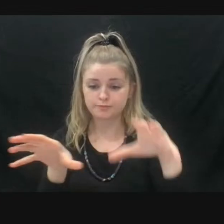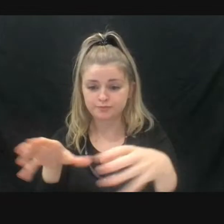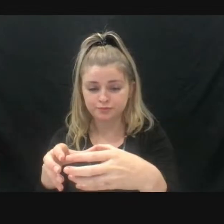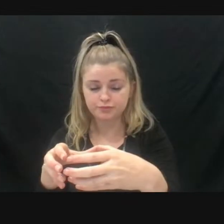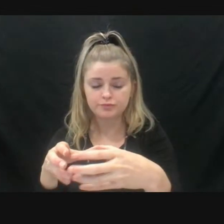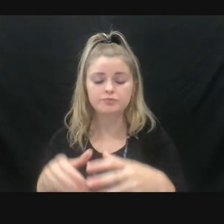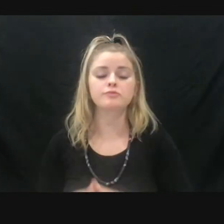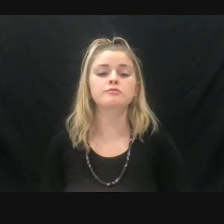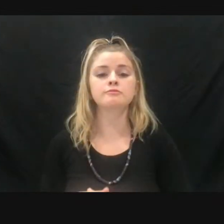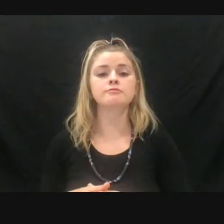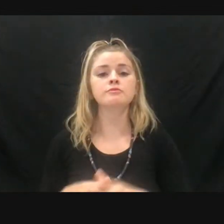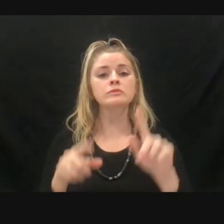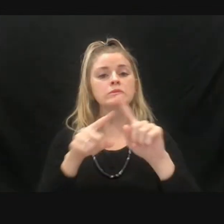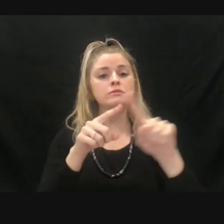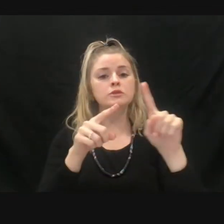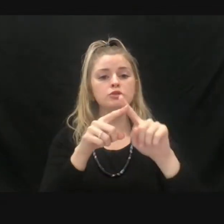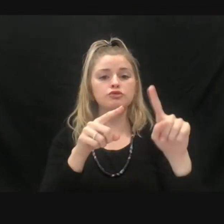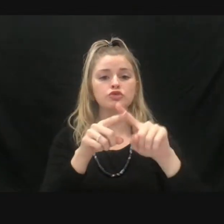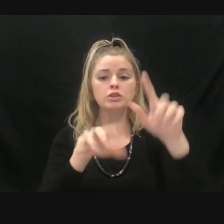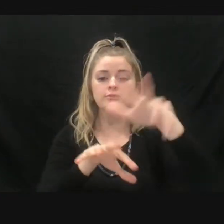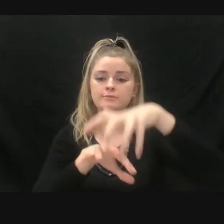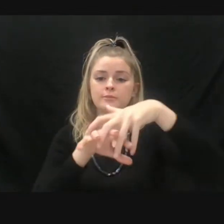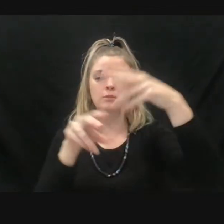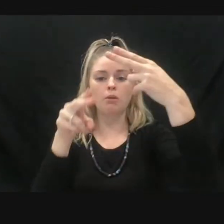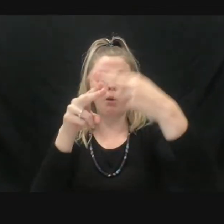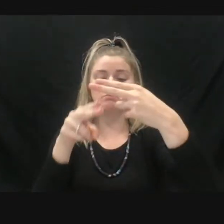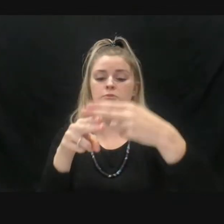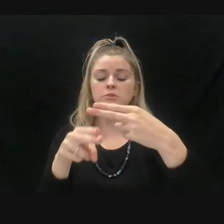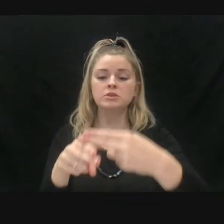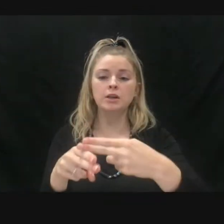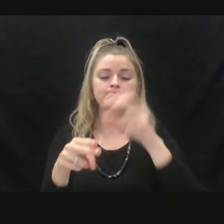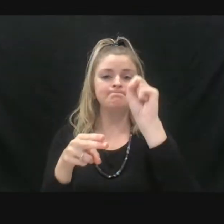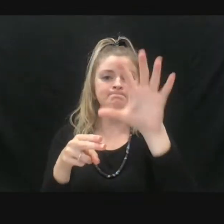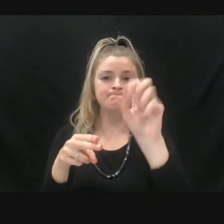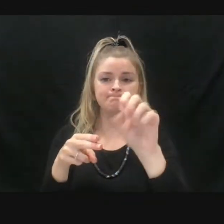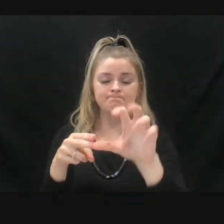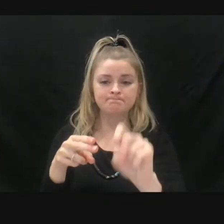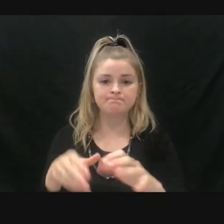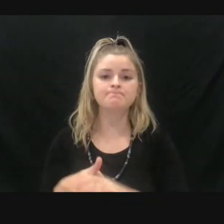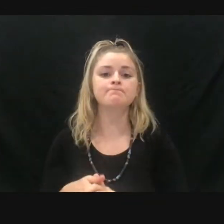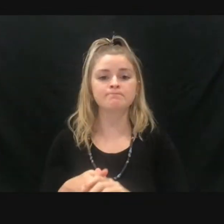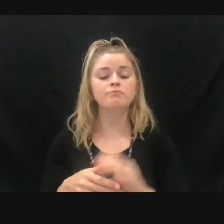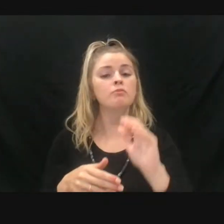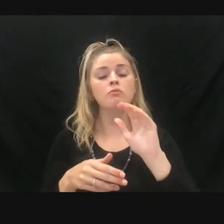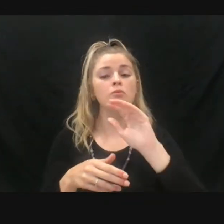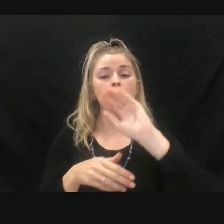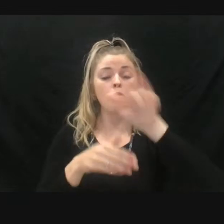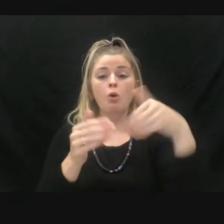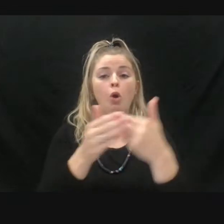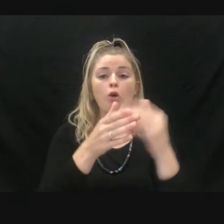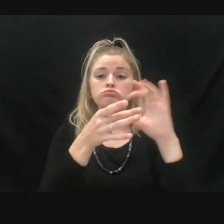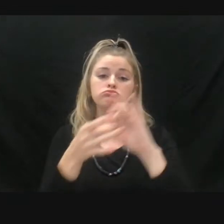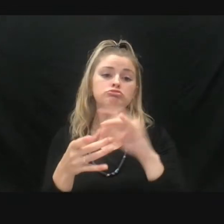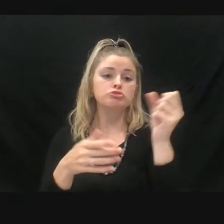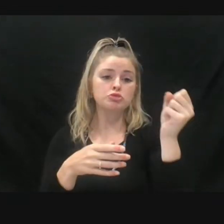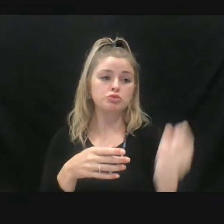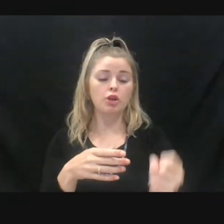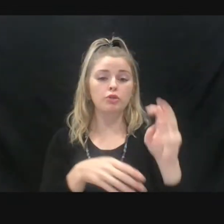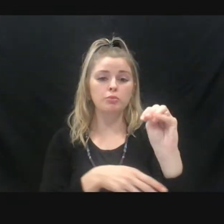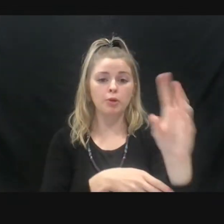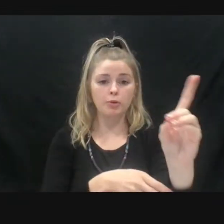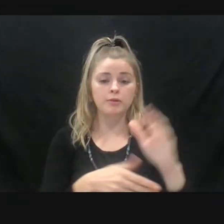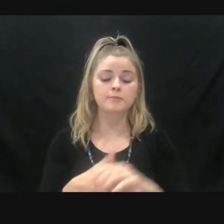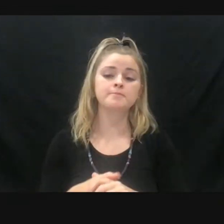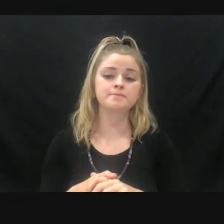Band of Indians, the Chopticco Band of Indians, all of southern Maryland, the Accahannock